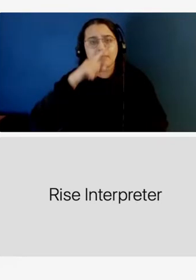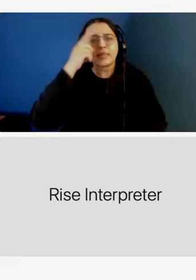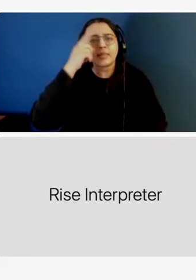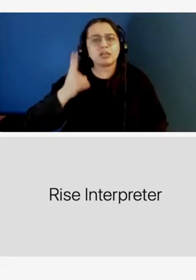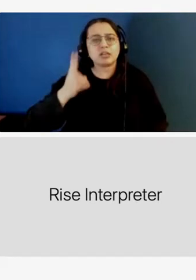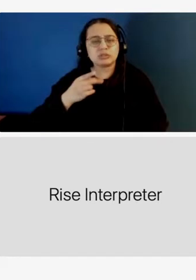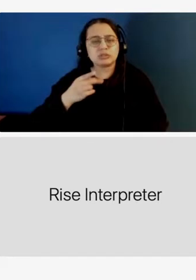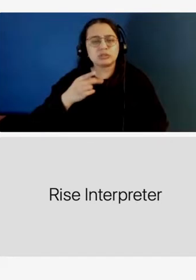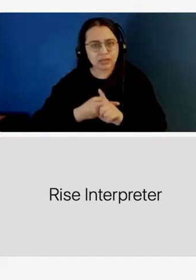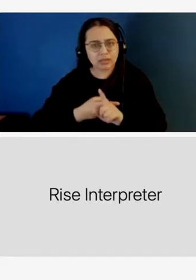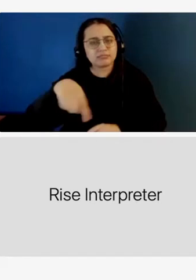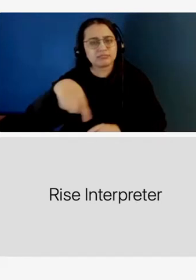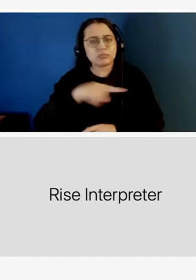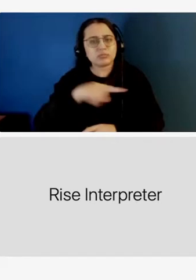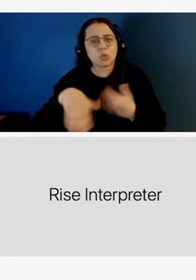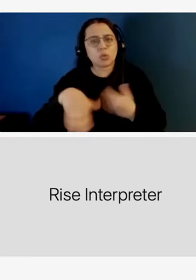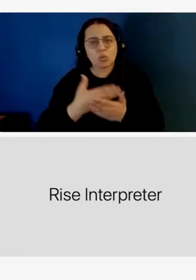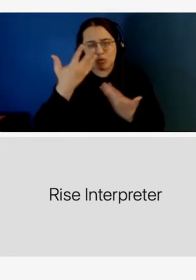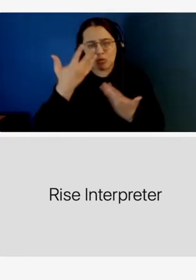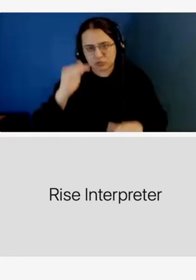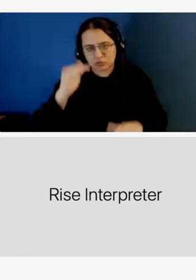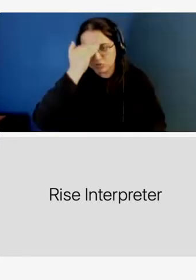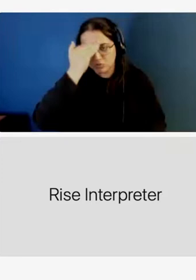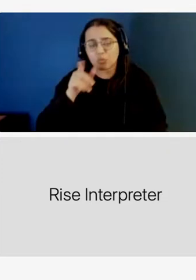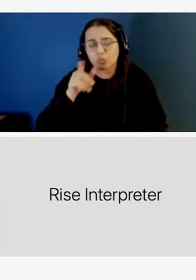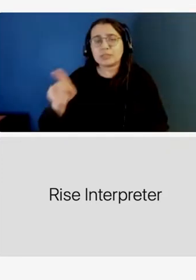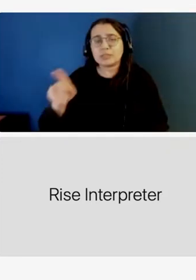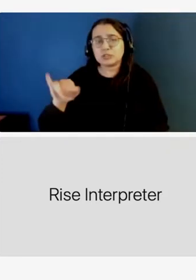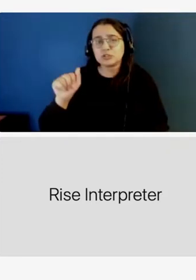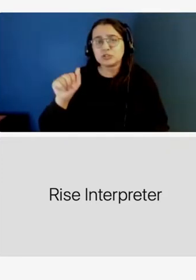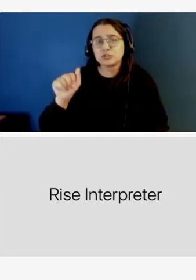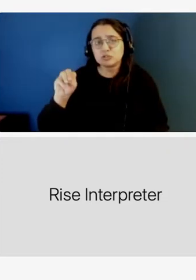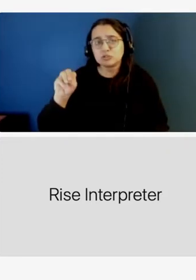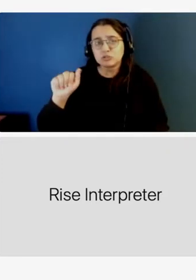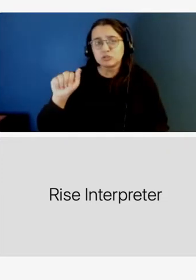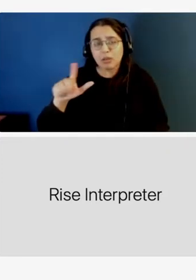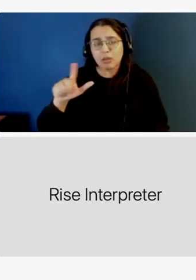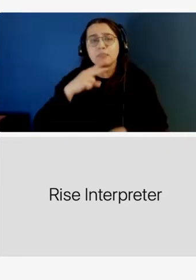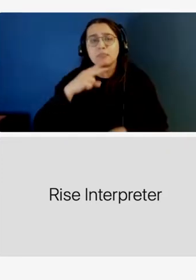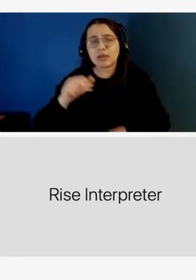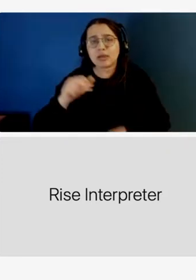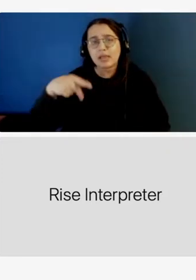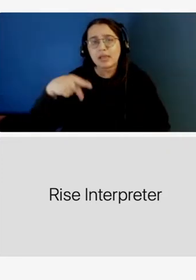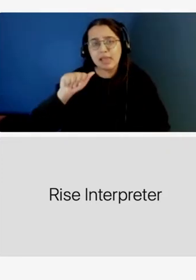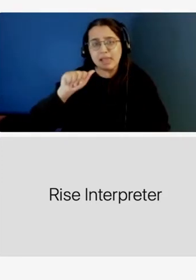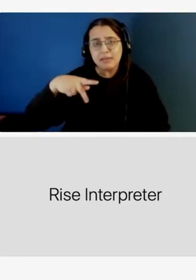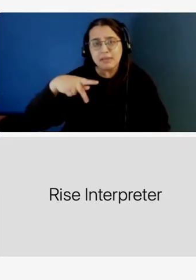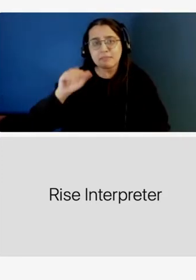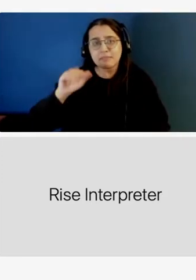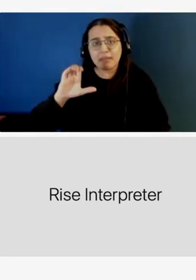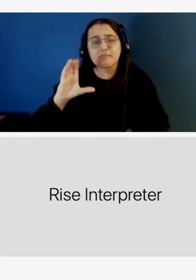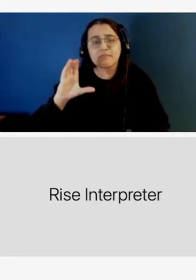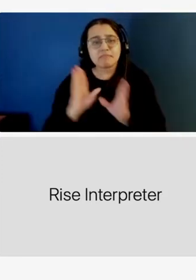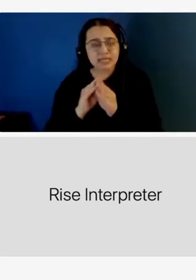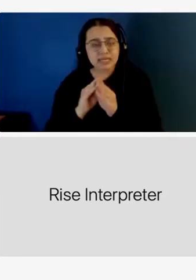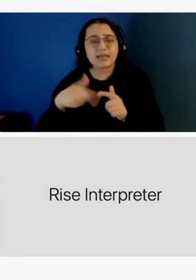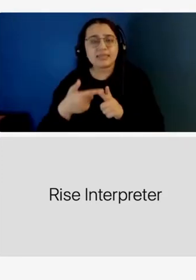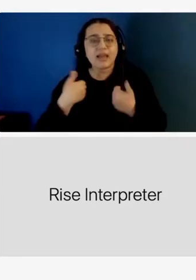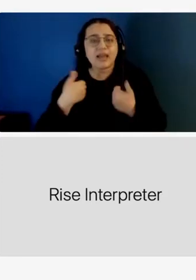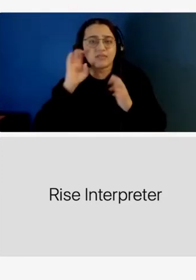Jamal mentioned the AIPAC meeting, and there we have a picture of all the parents. We